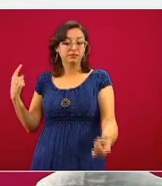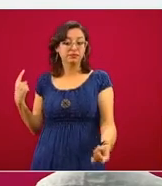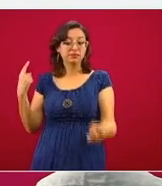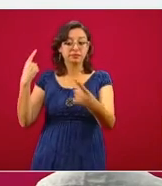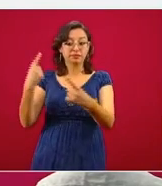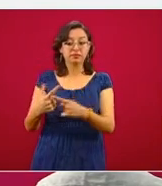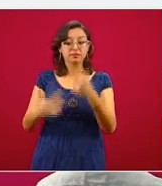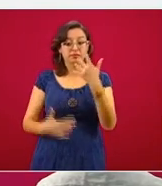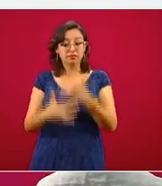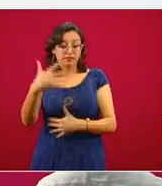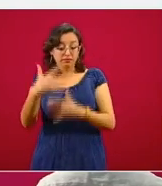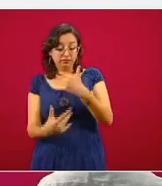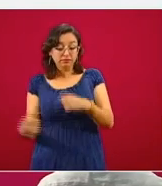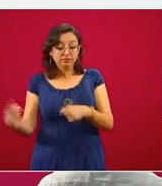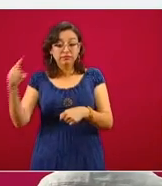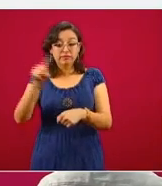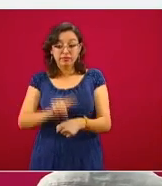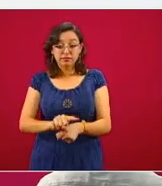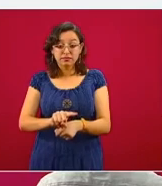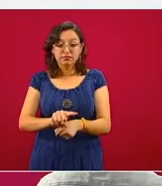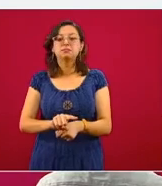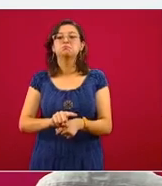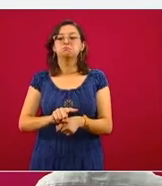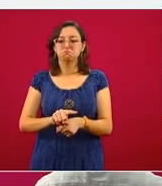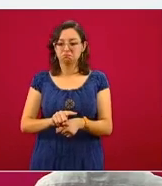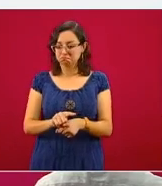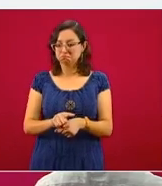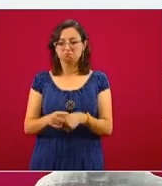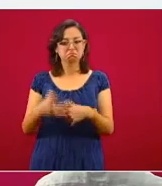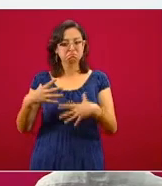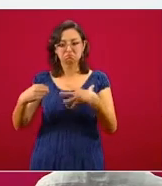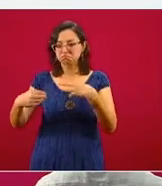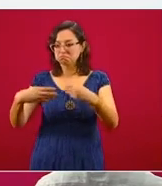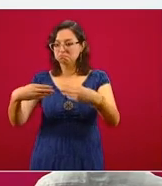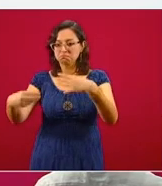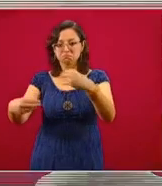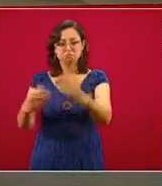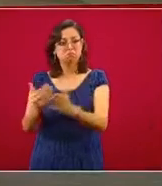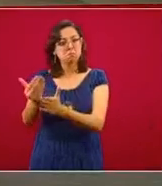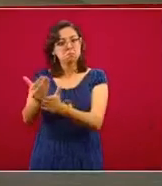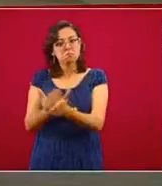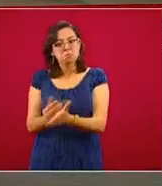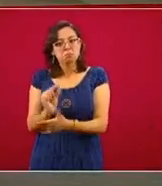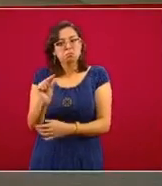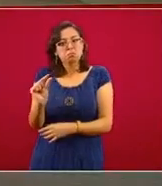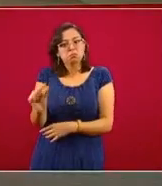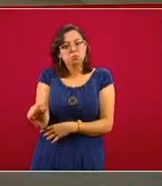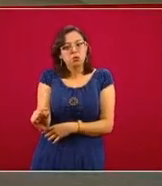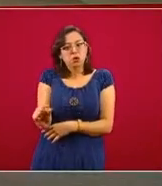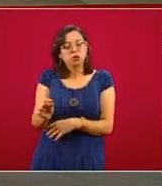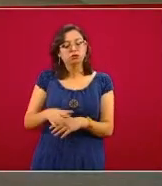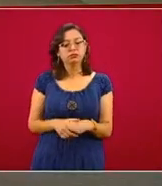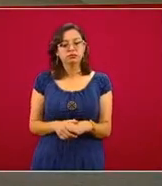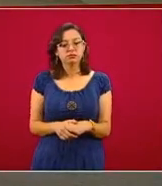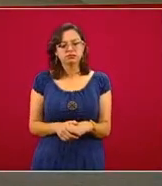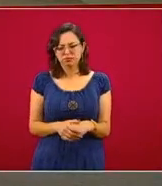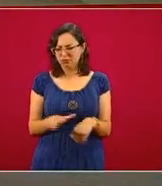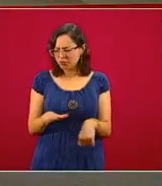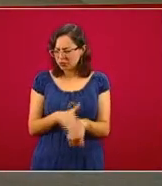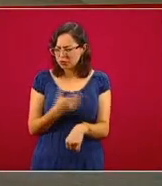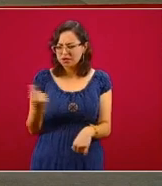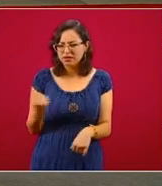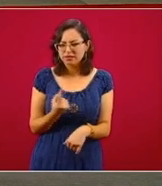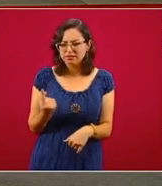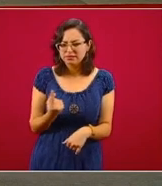area of Guadalajara, and the metropolitan area of the city of Monterrey. These two cities have